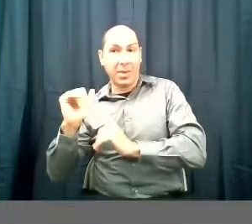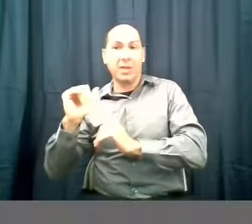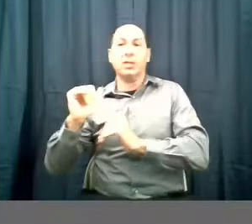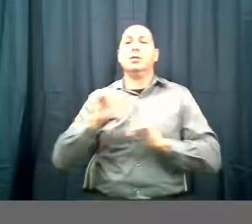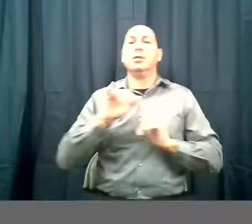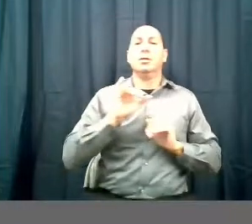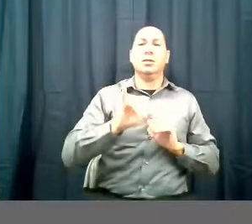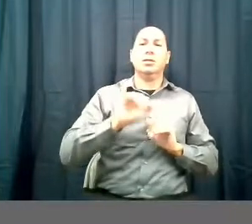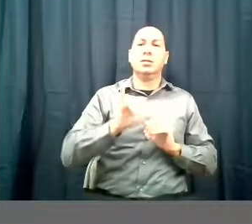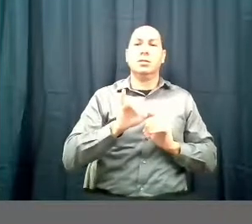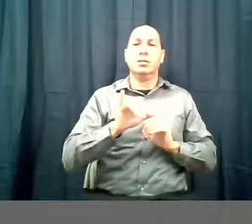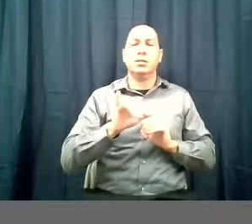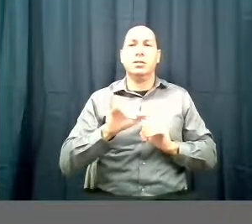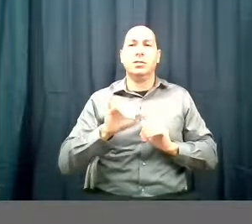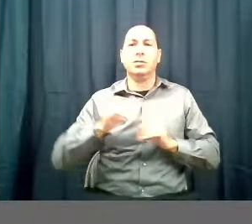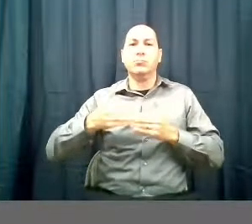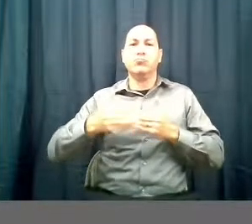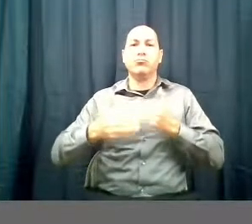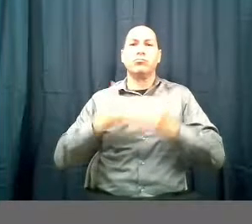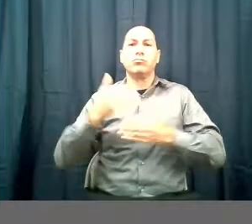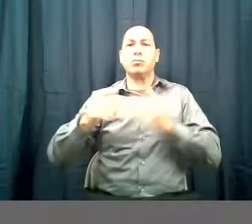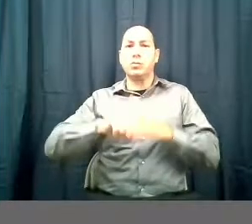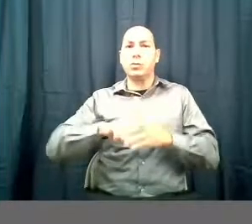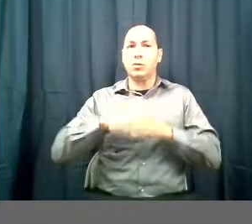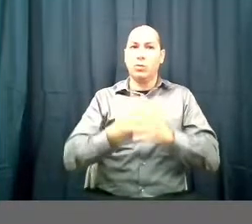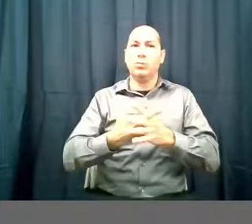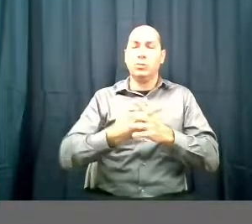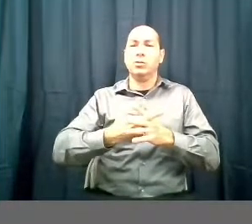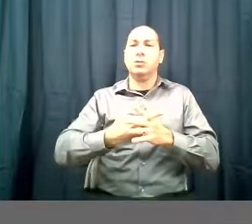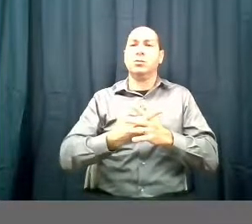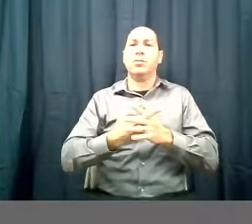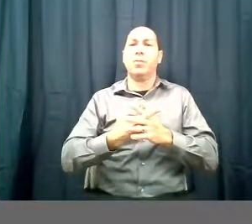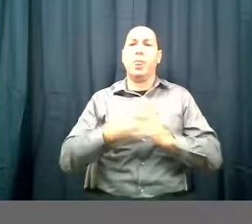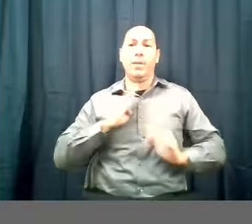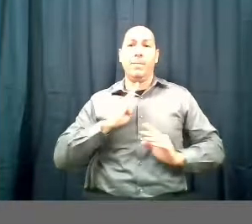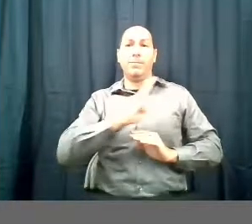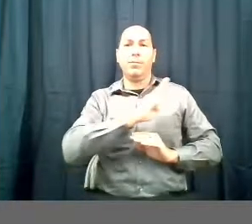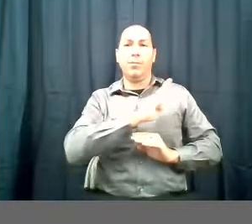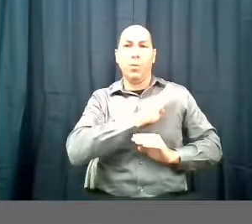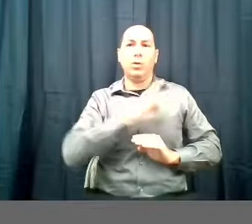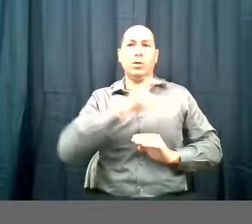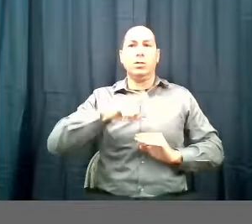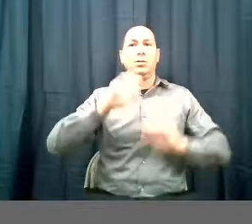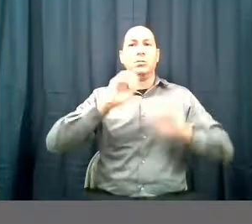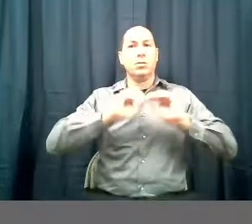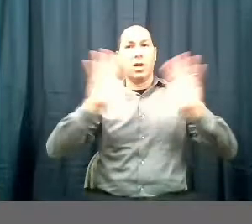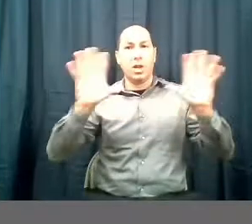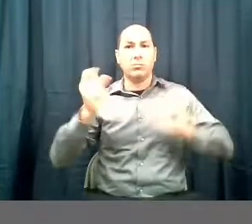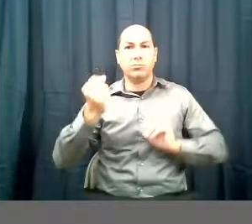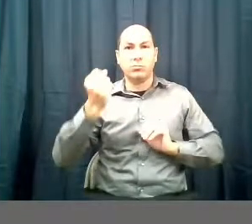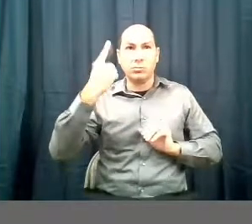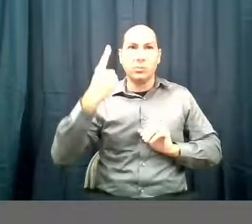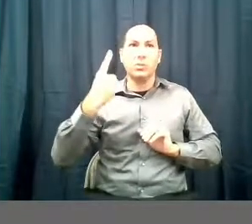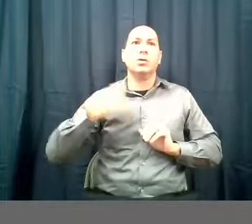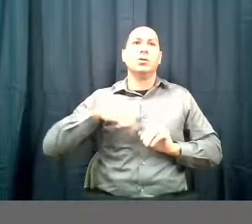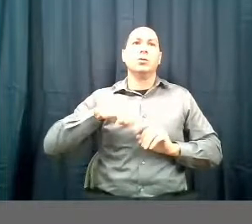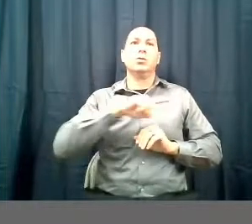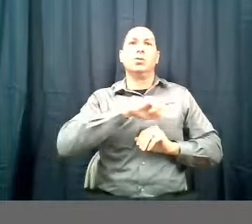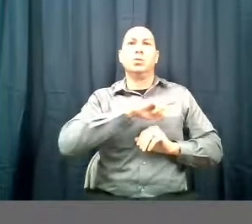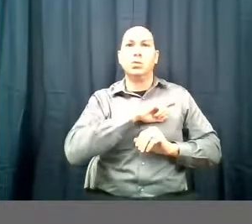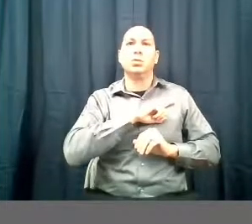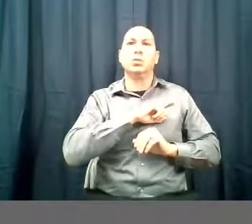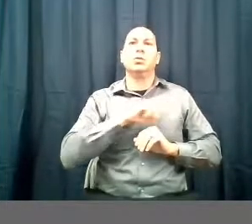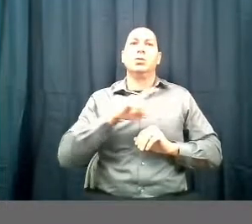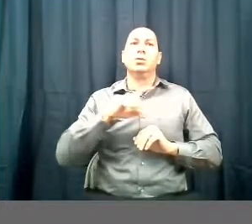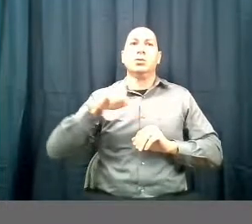revenue are performing better than initially forecast. The board, though, just to be clear, does not do monthly or quarterly revenue forecasts. The